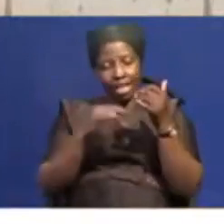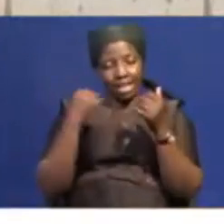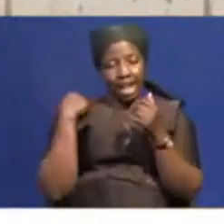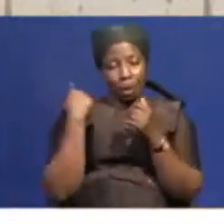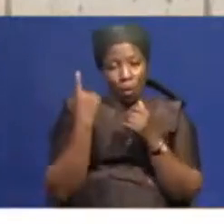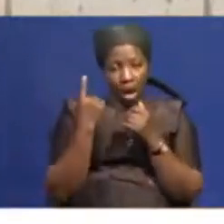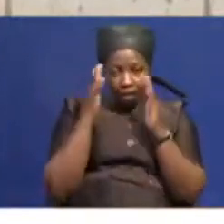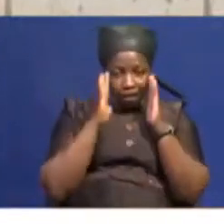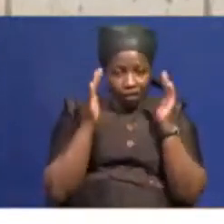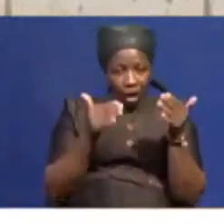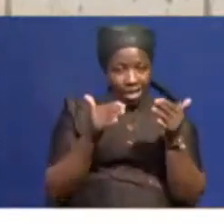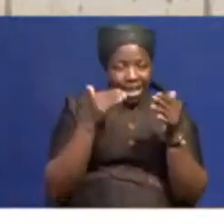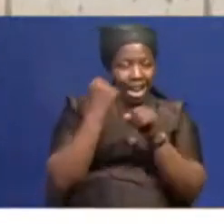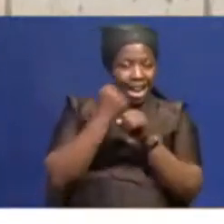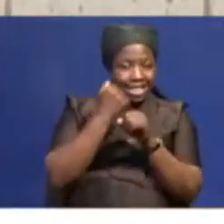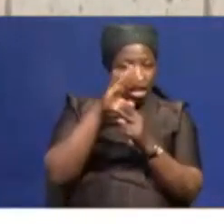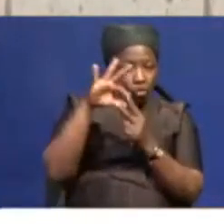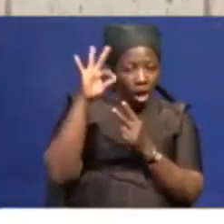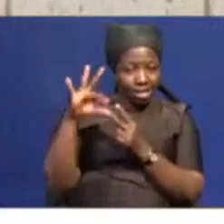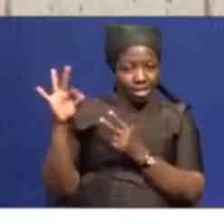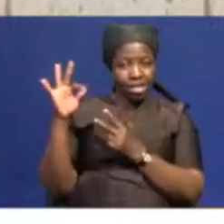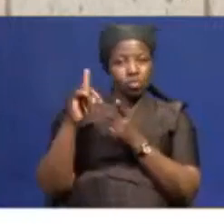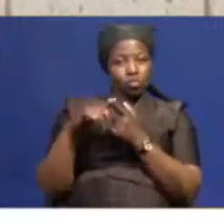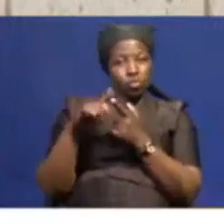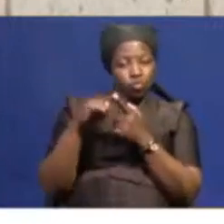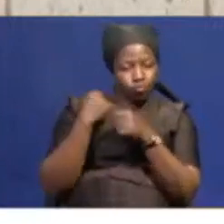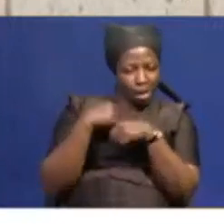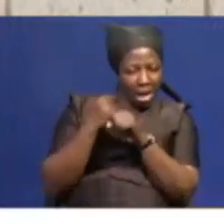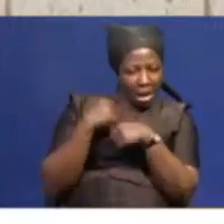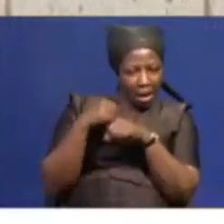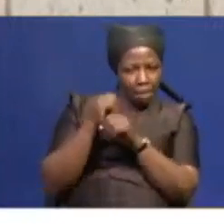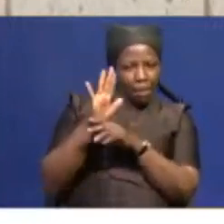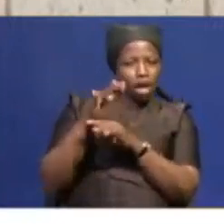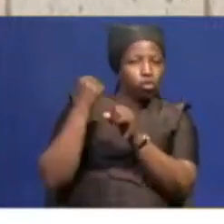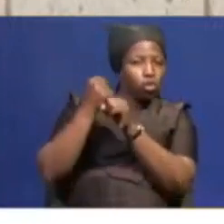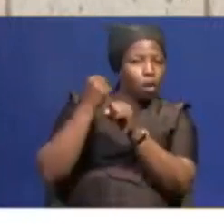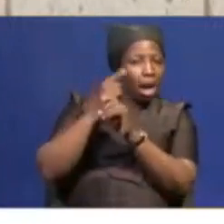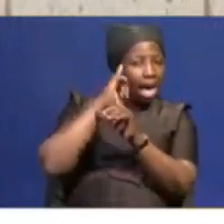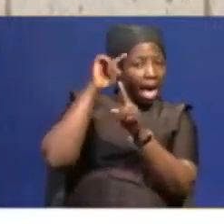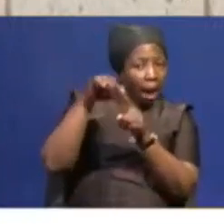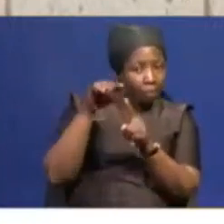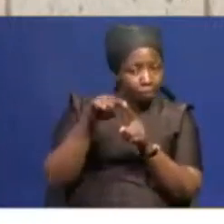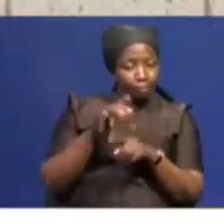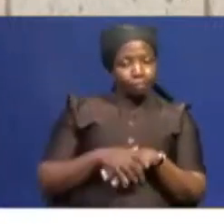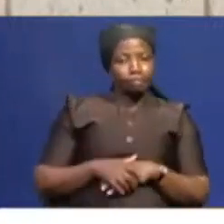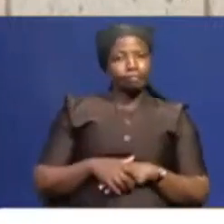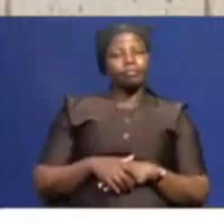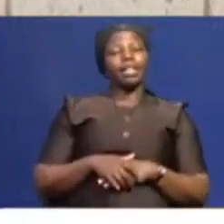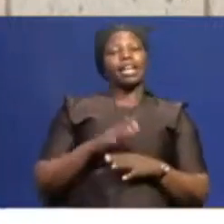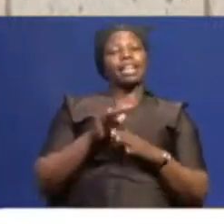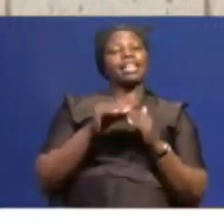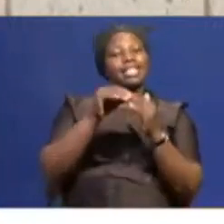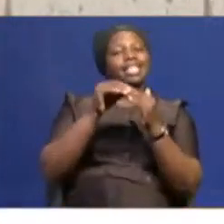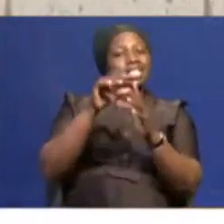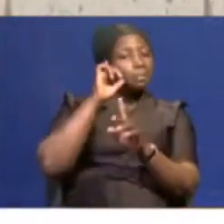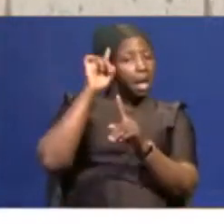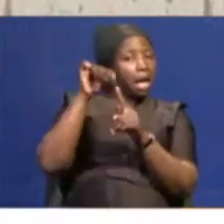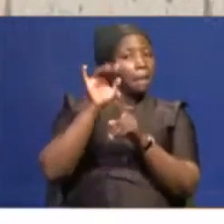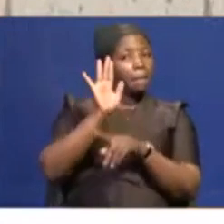that we can be able to shape their career aspirations, their leadership aspirations, and most importantly,